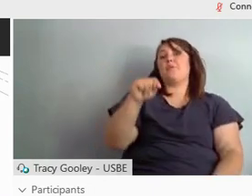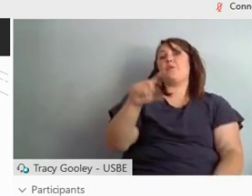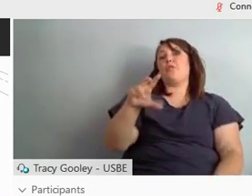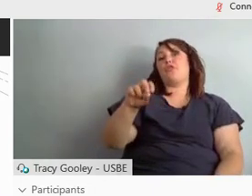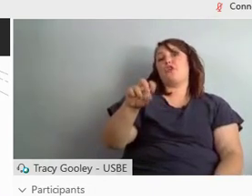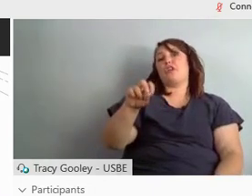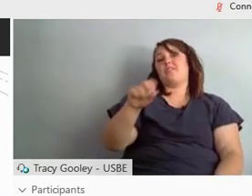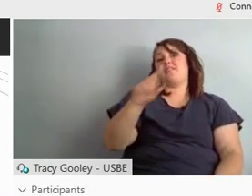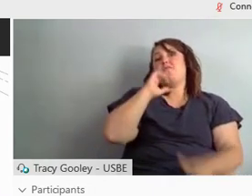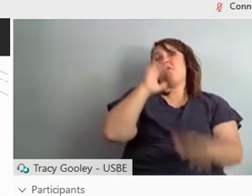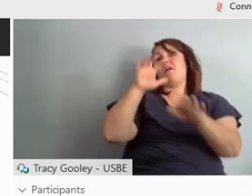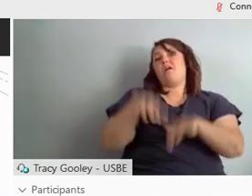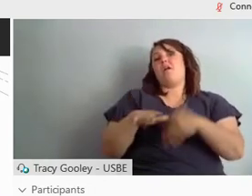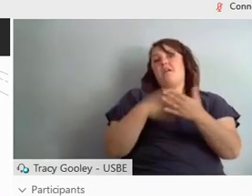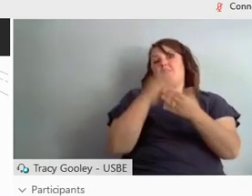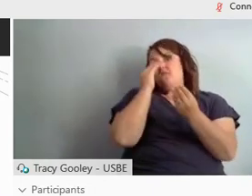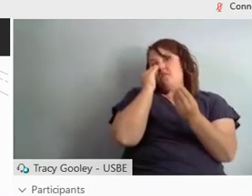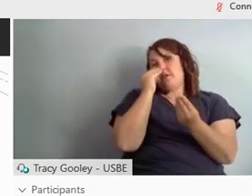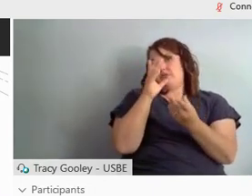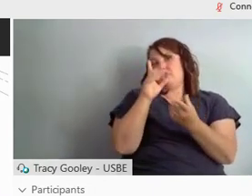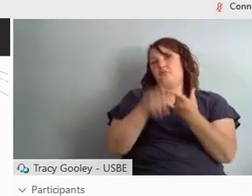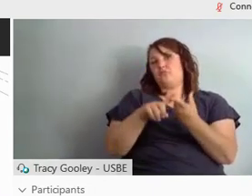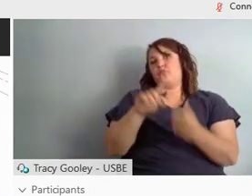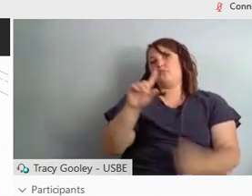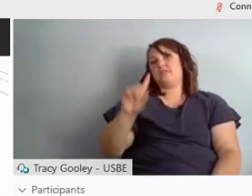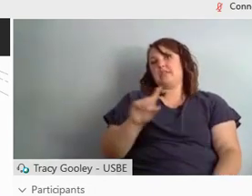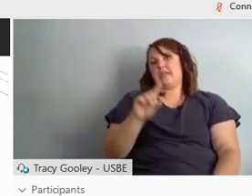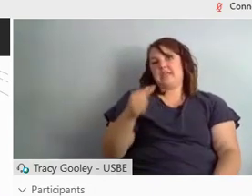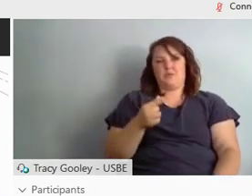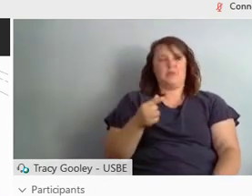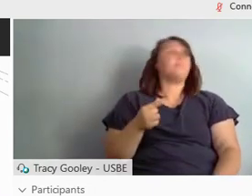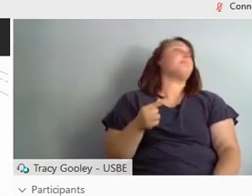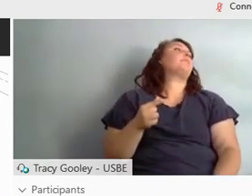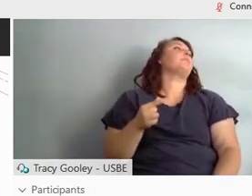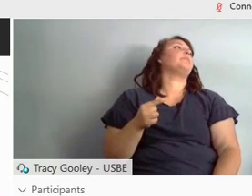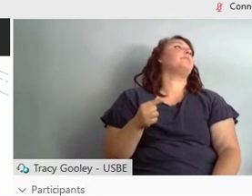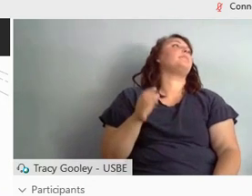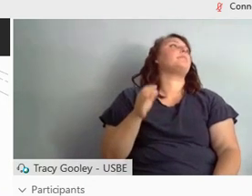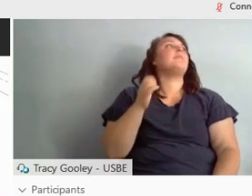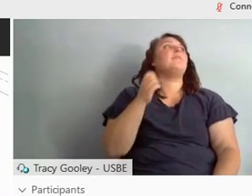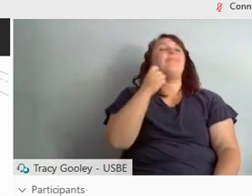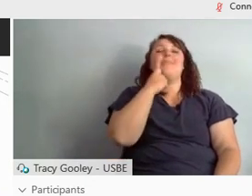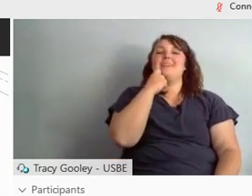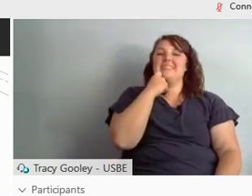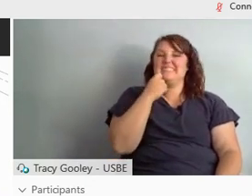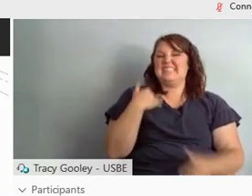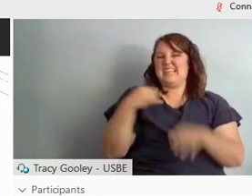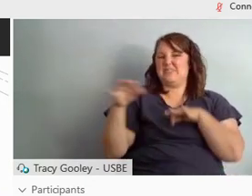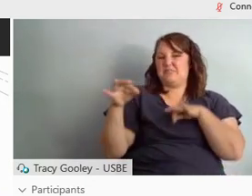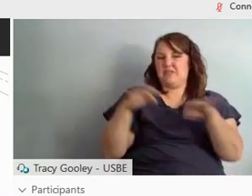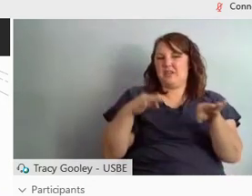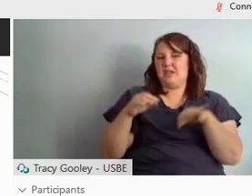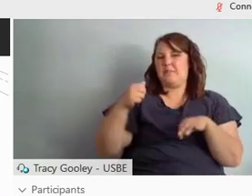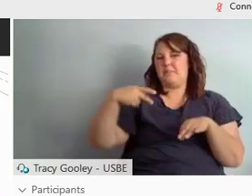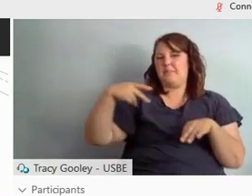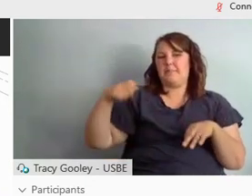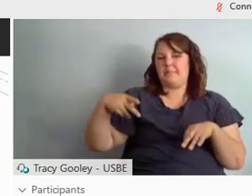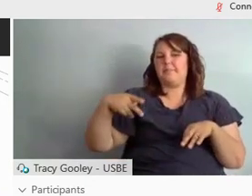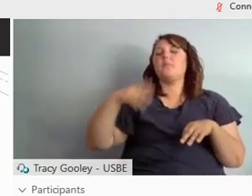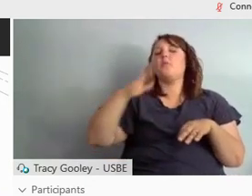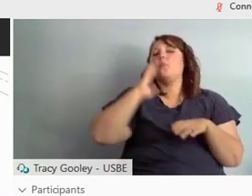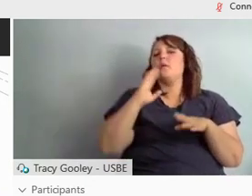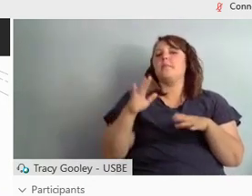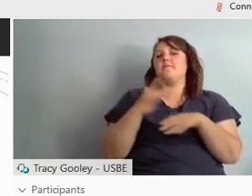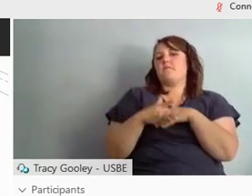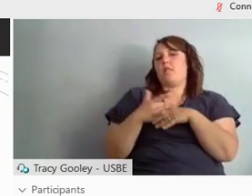30th to enter your data into the data gateway. Like I said, the PEEP will be available for your